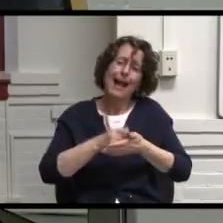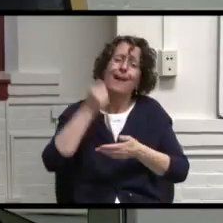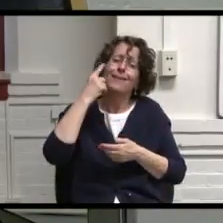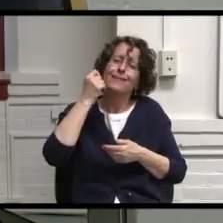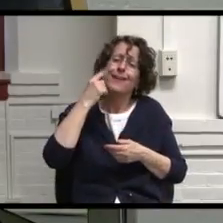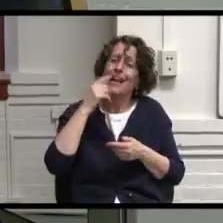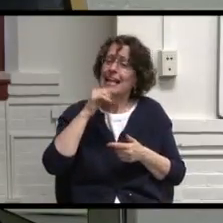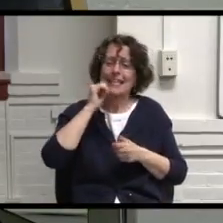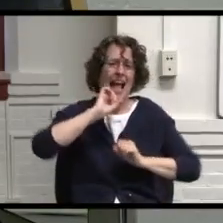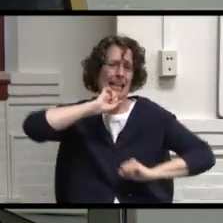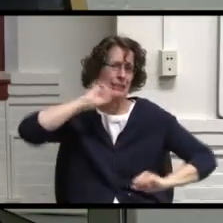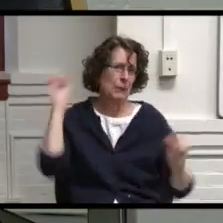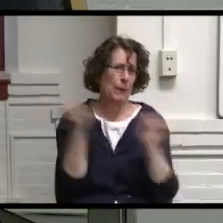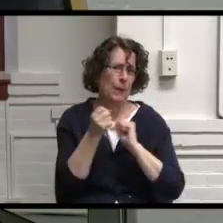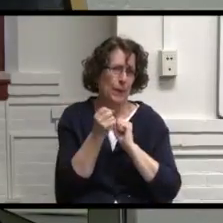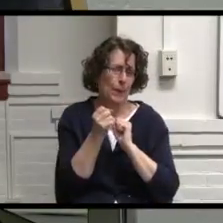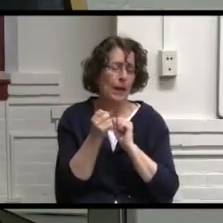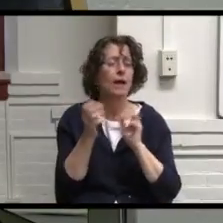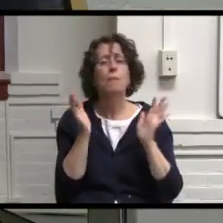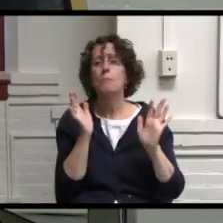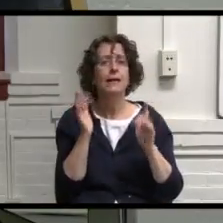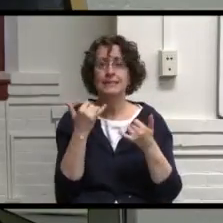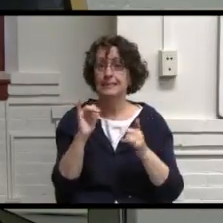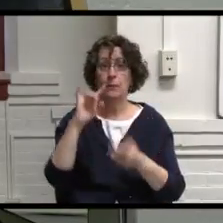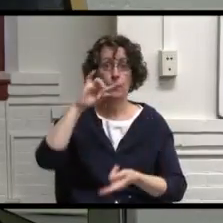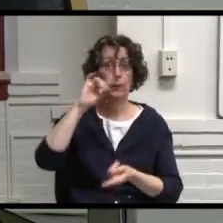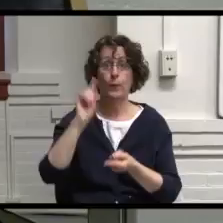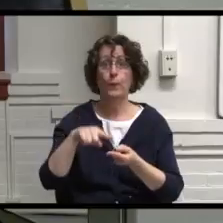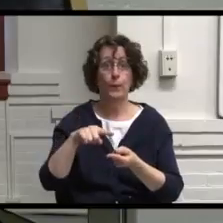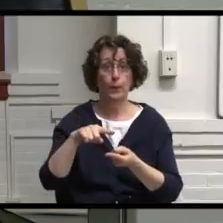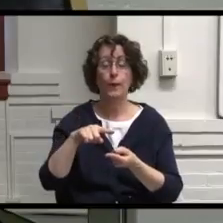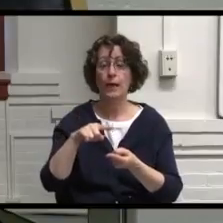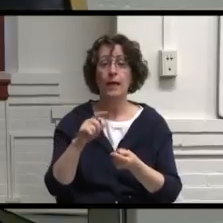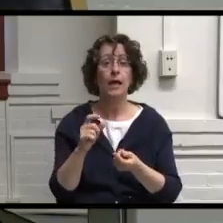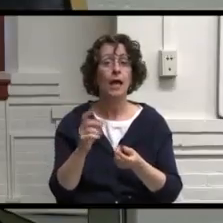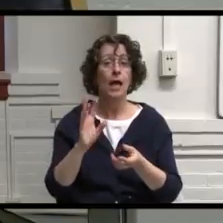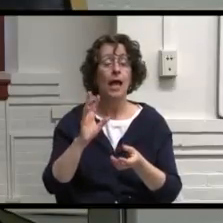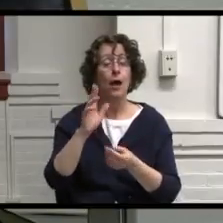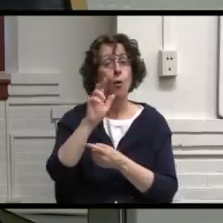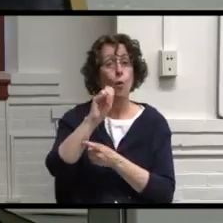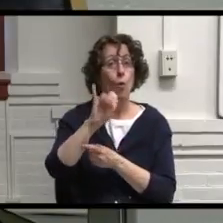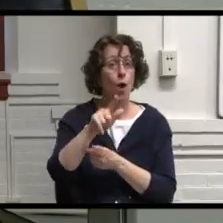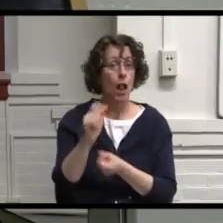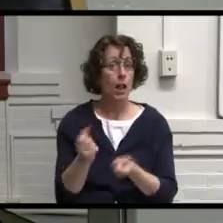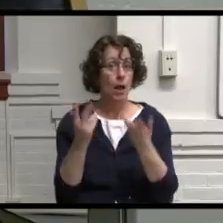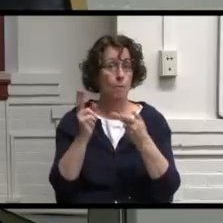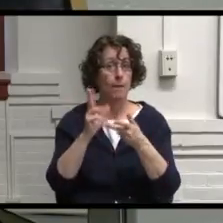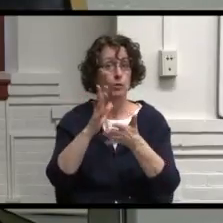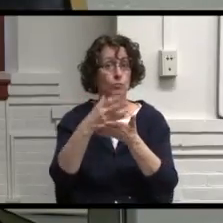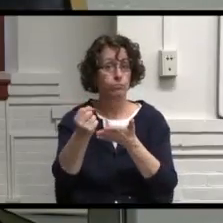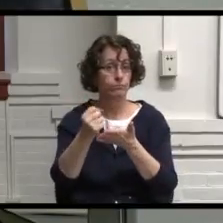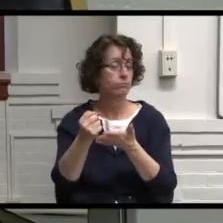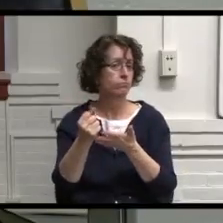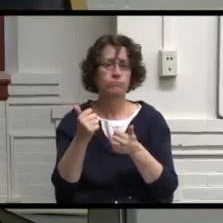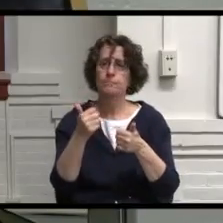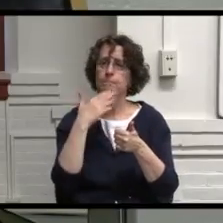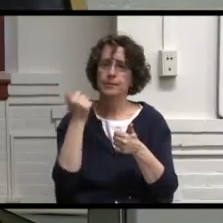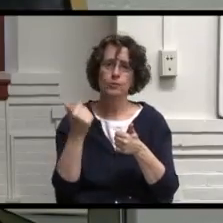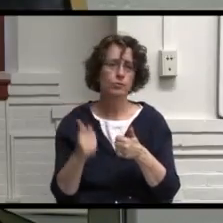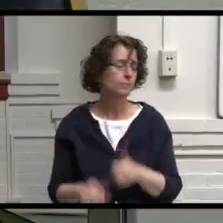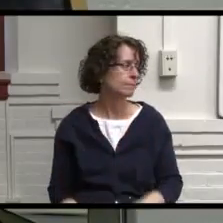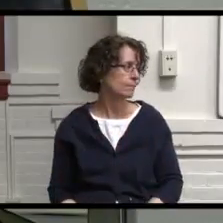but we have a significant reduction in the number of gallons that we used at the Gibson Aiken Center. Plus the